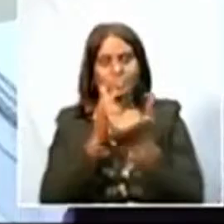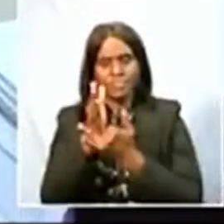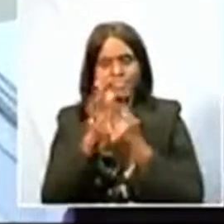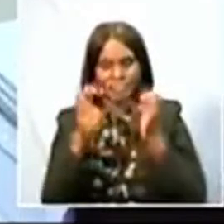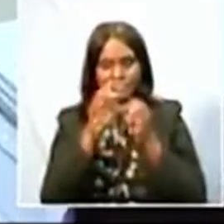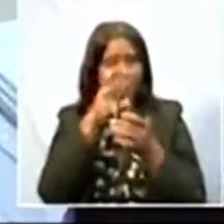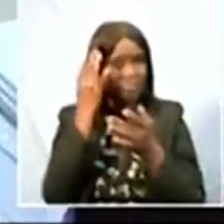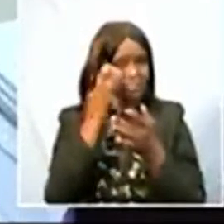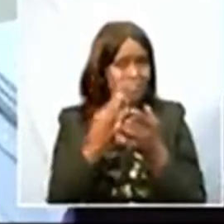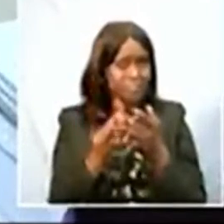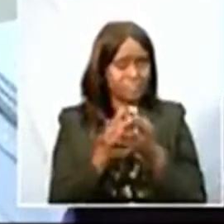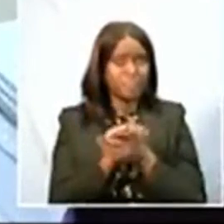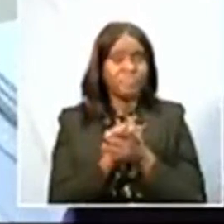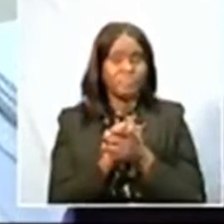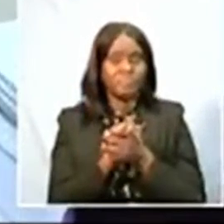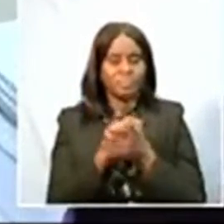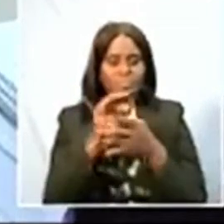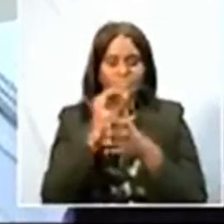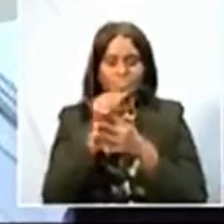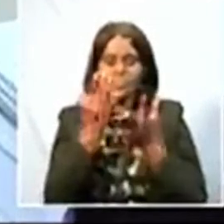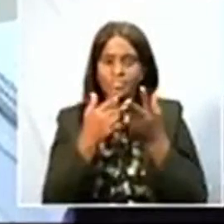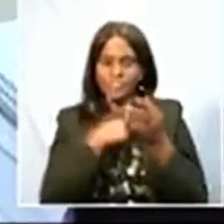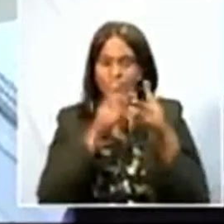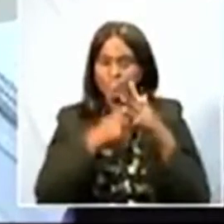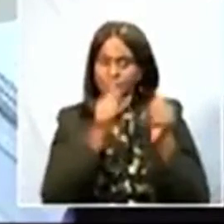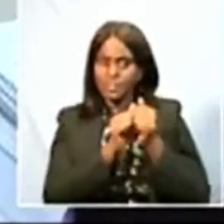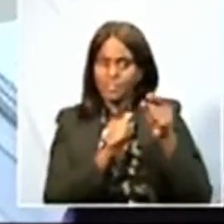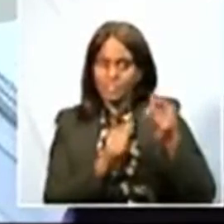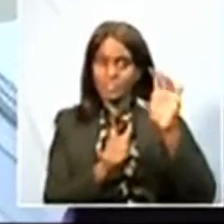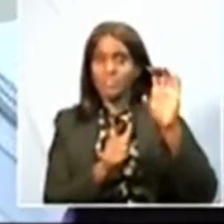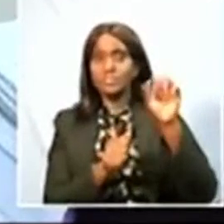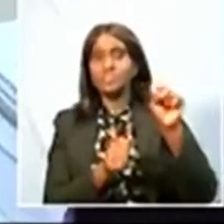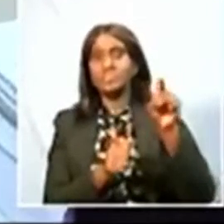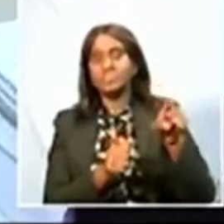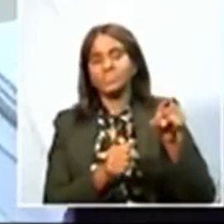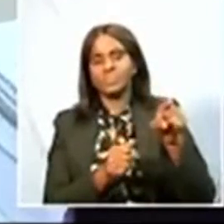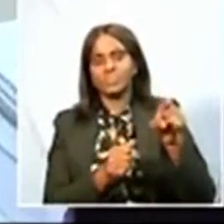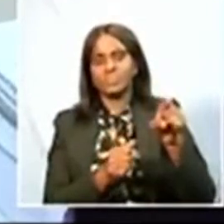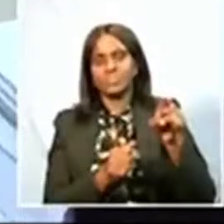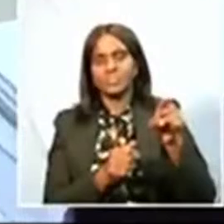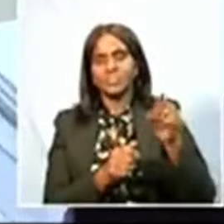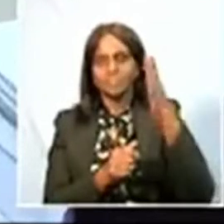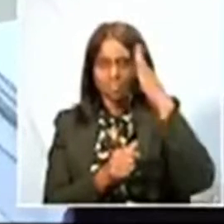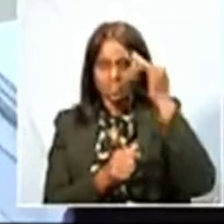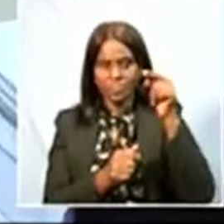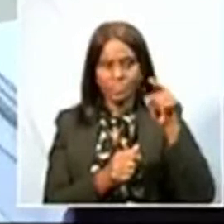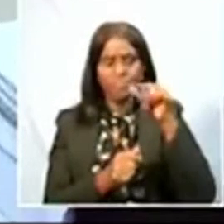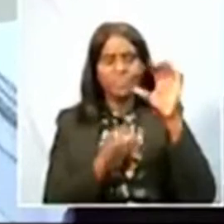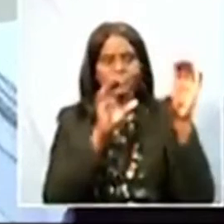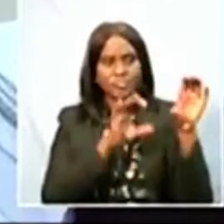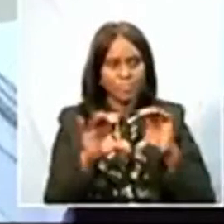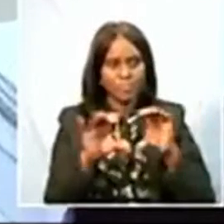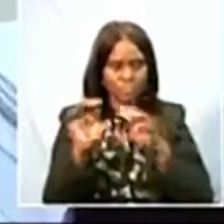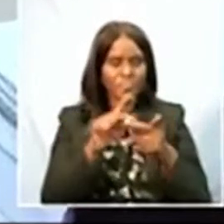council secretary. Or maybe I start with you, council secretary. Why did you do